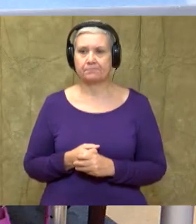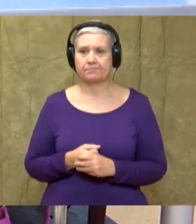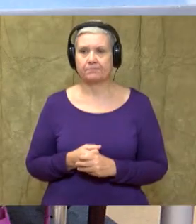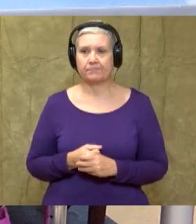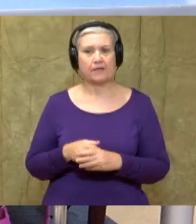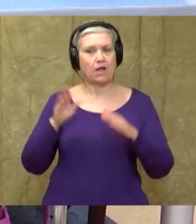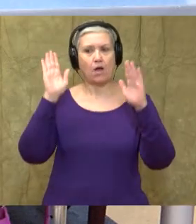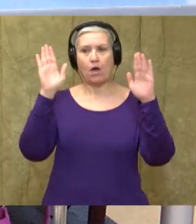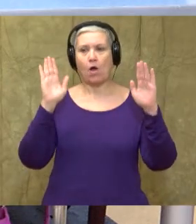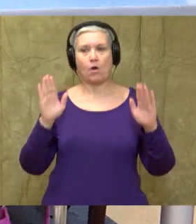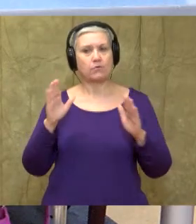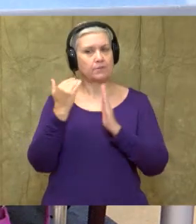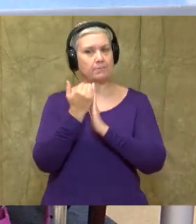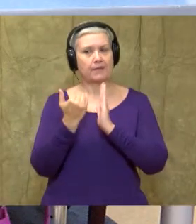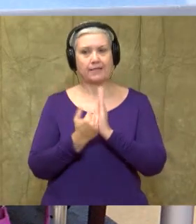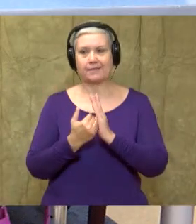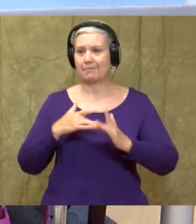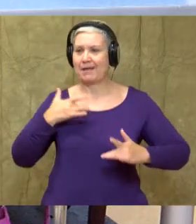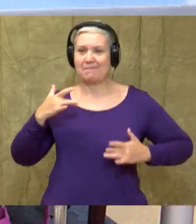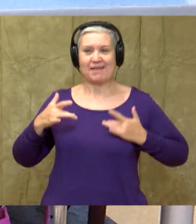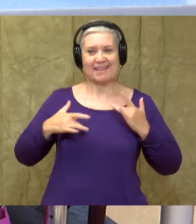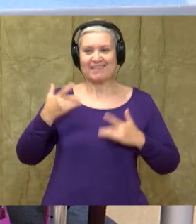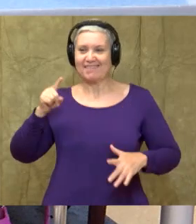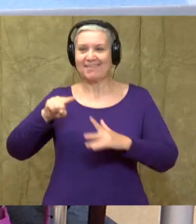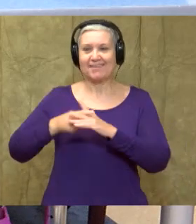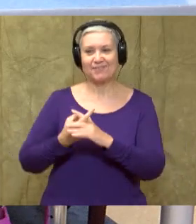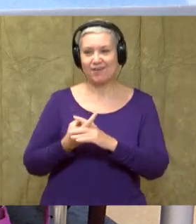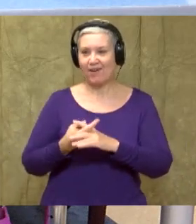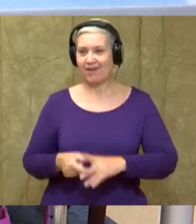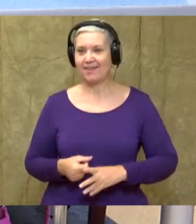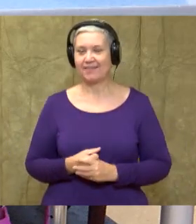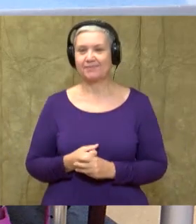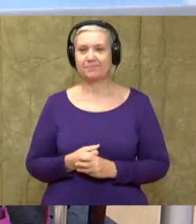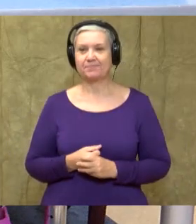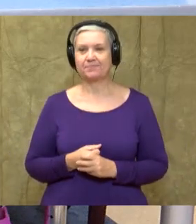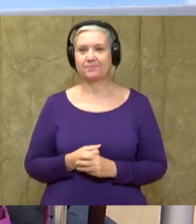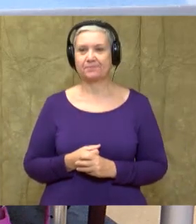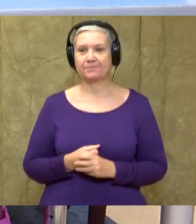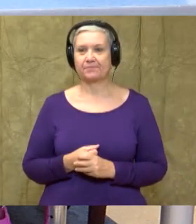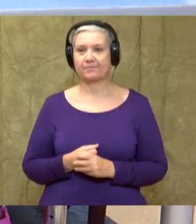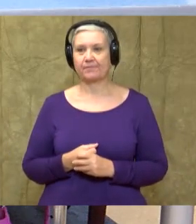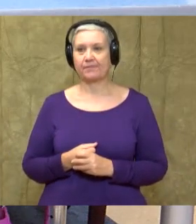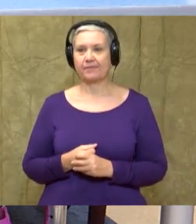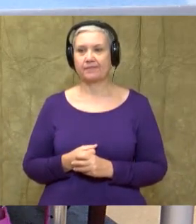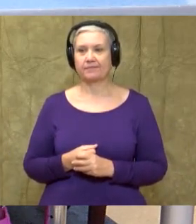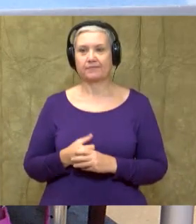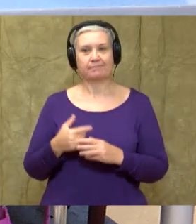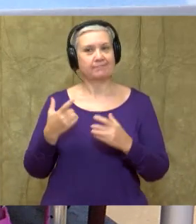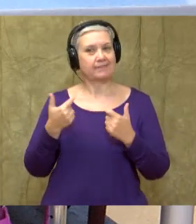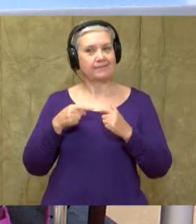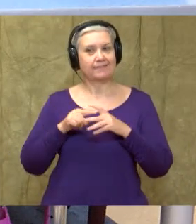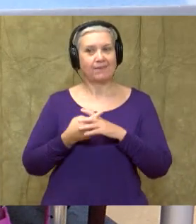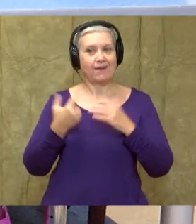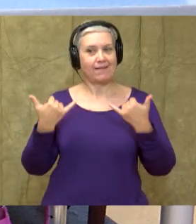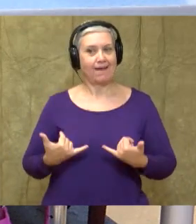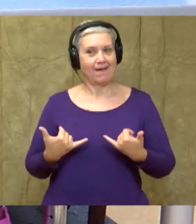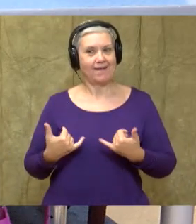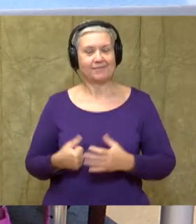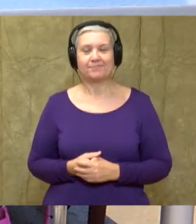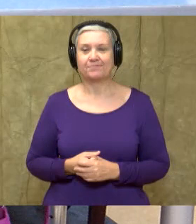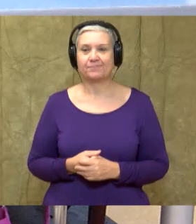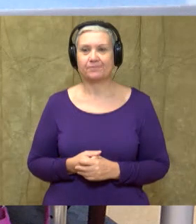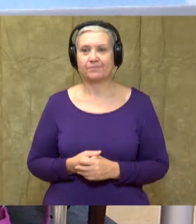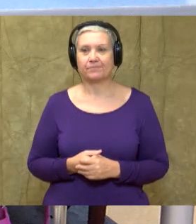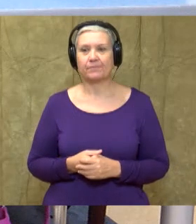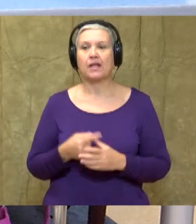an awesome lesson, Ms. Lewis. Yes. I'm excited to get started here. Let's dive in. Okay,